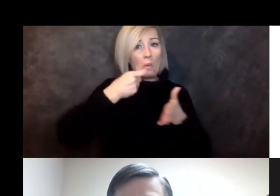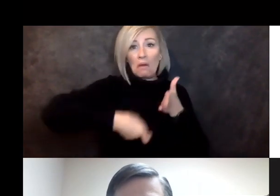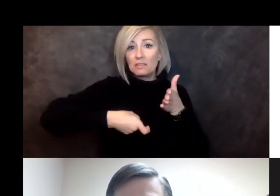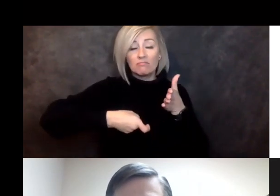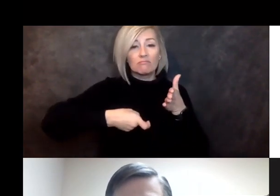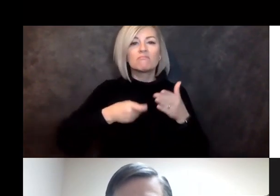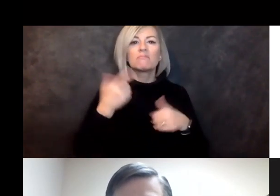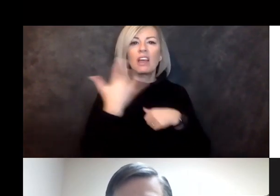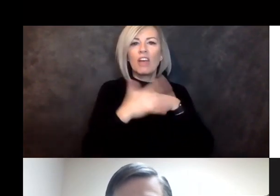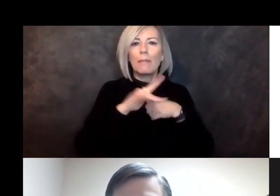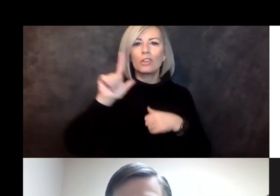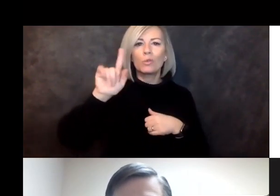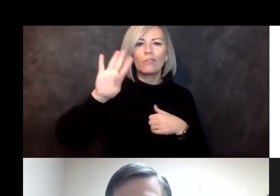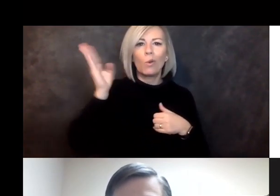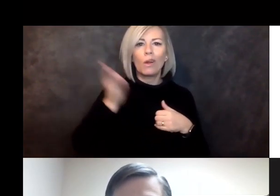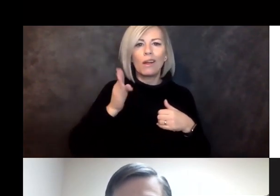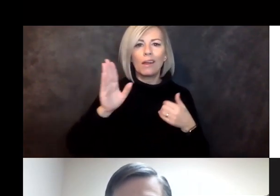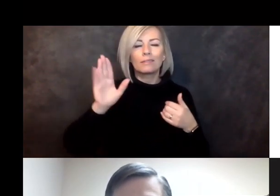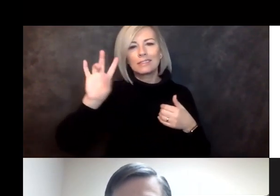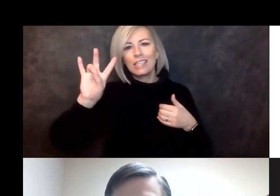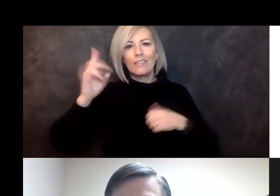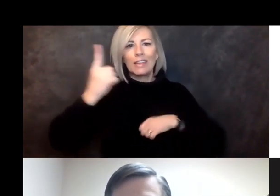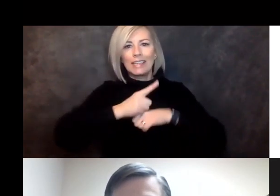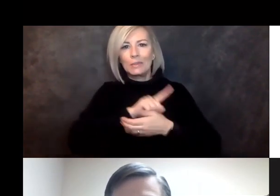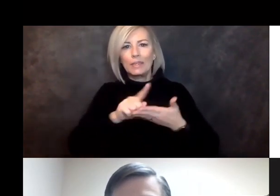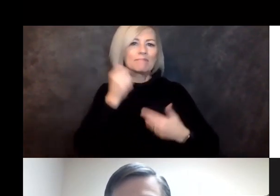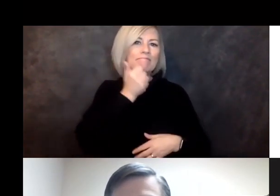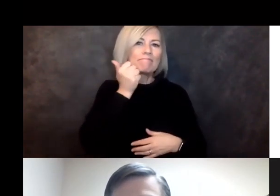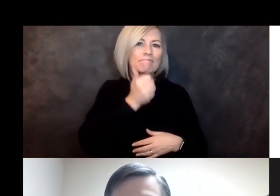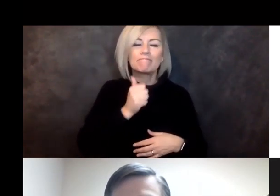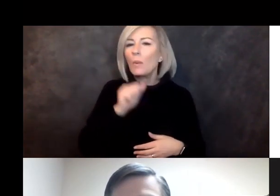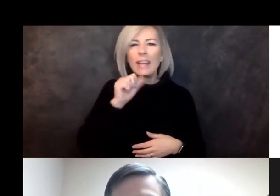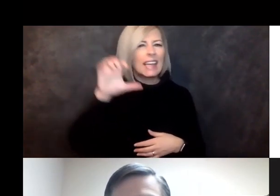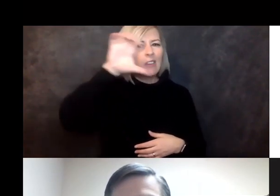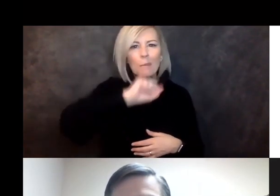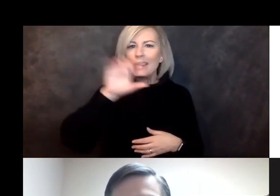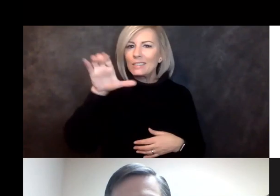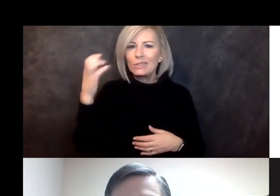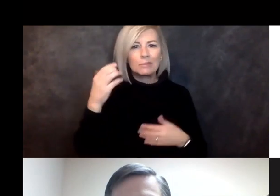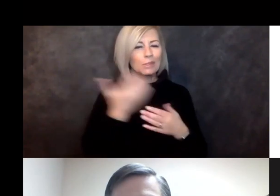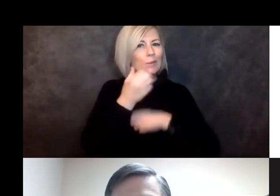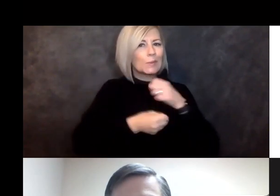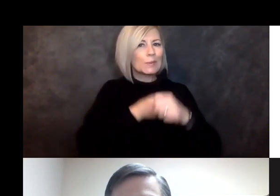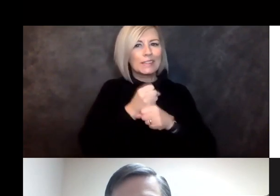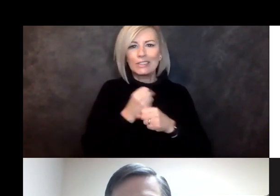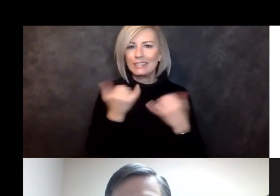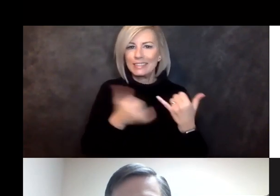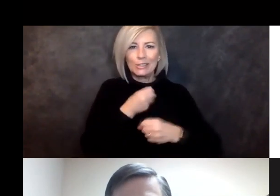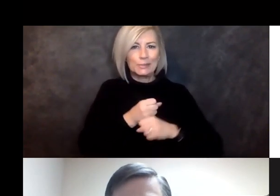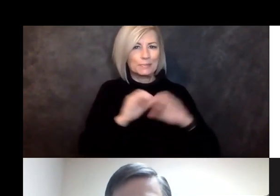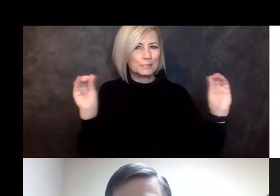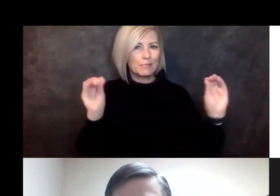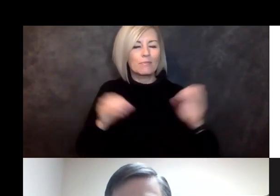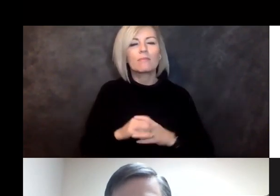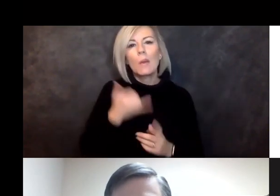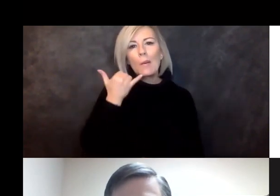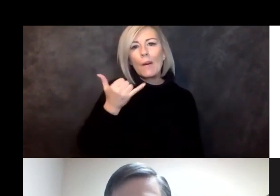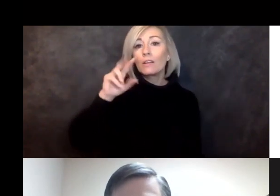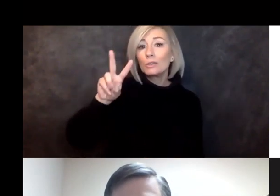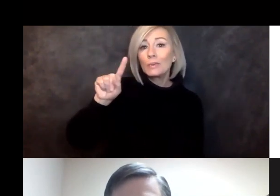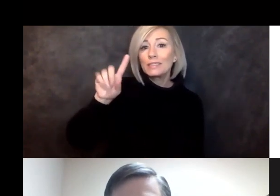24 hours a day, seven days a week, every day. We didn't even miss Christmas and New Year's Day this year. Either call 217